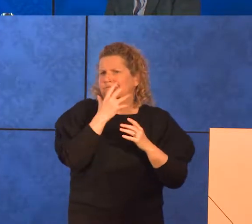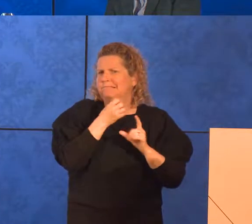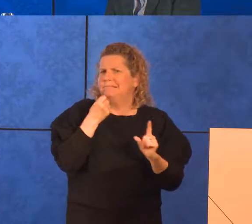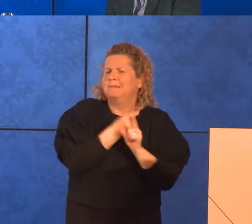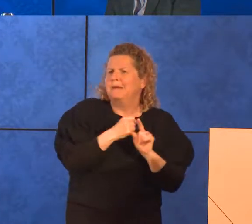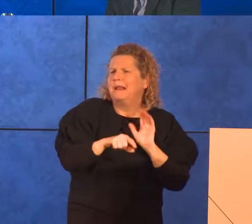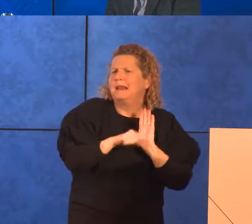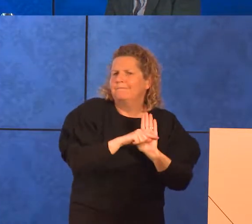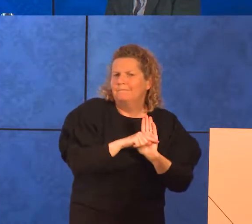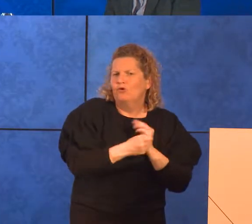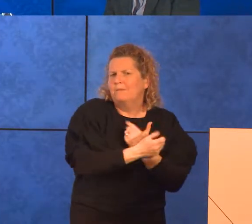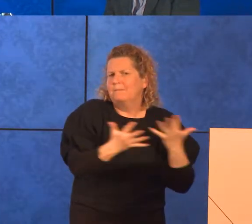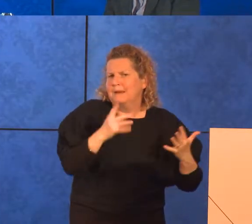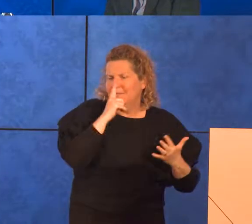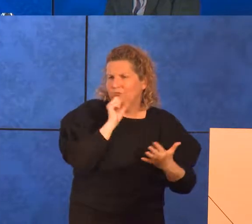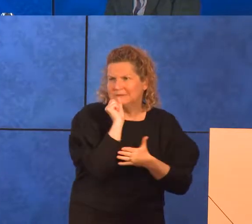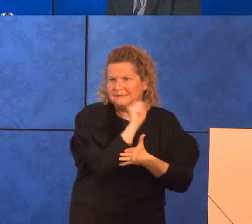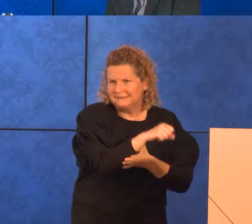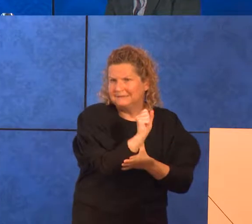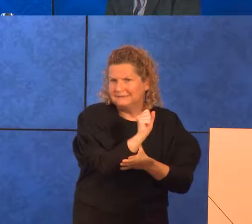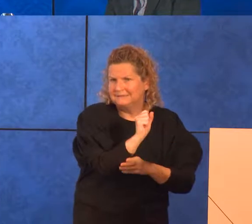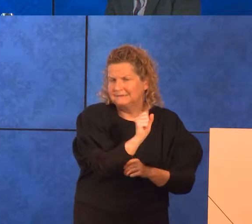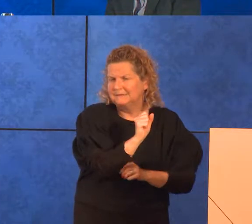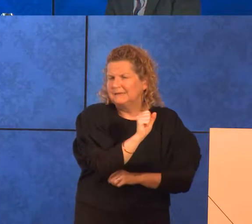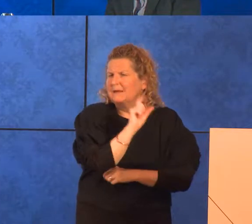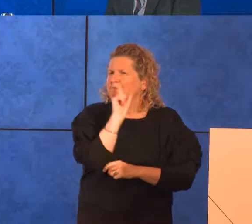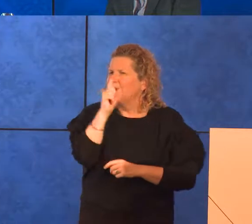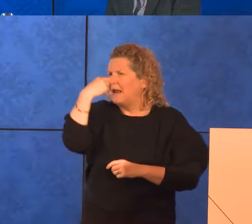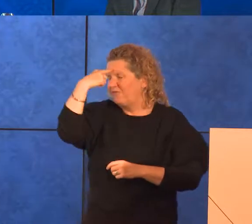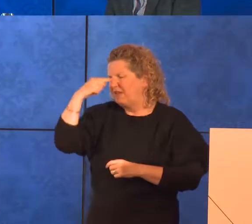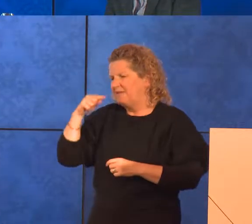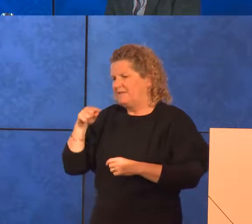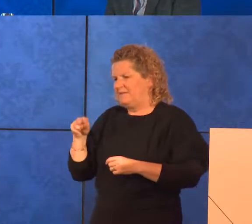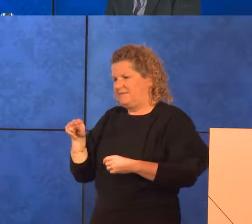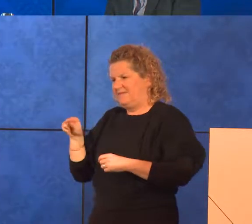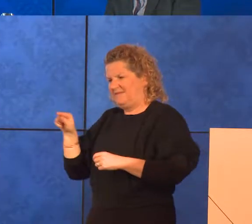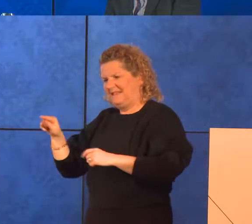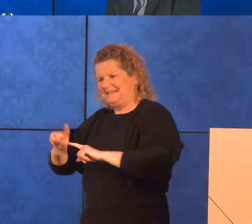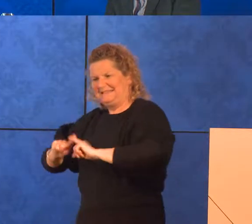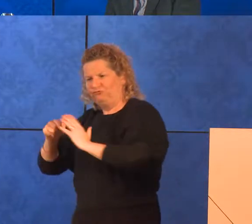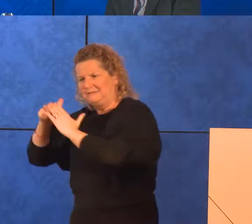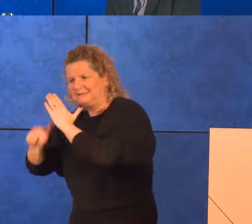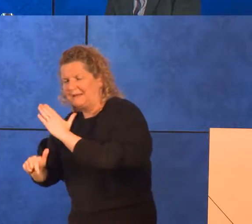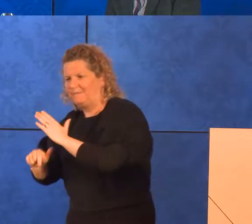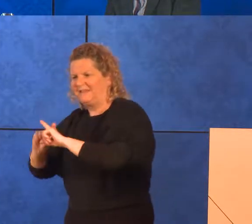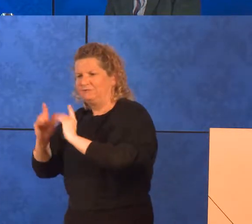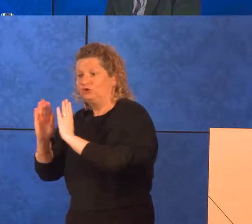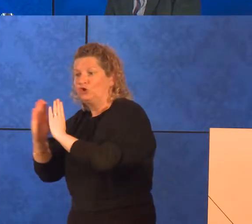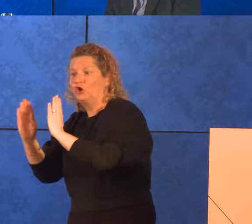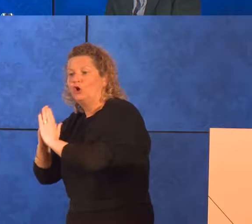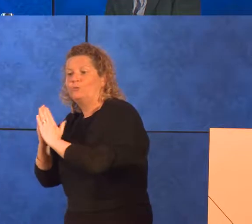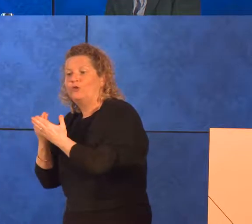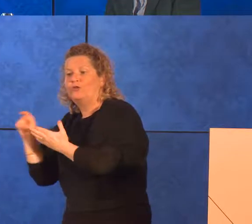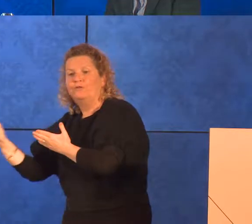effect on many people, but I think there's certainly a different depth and scope across